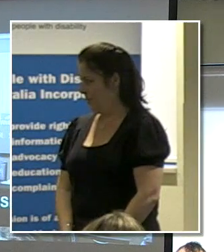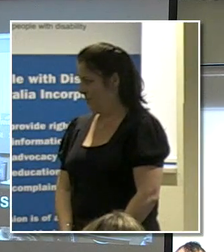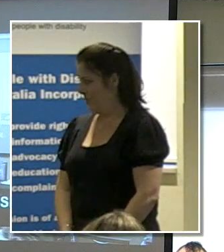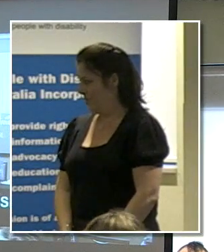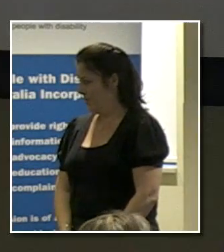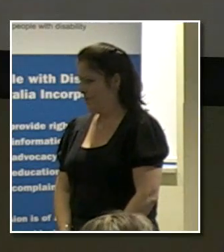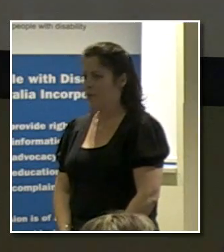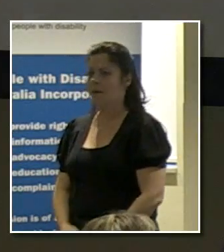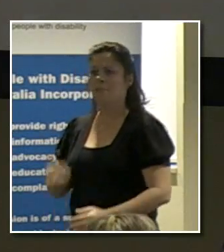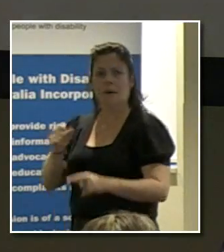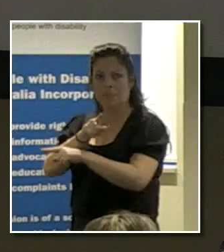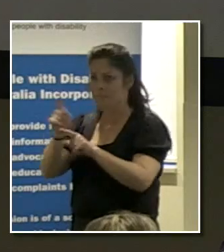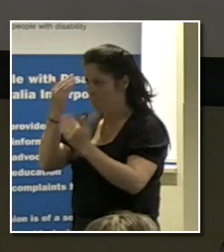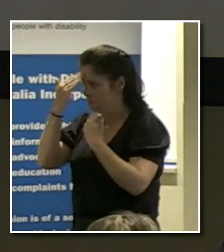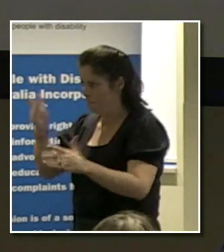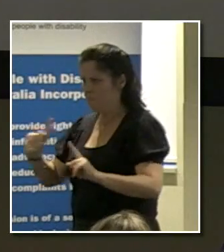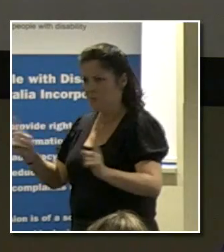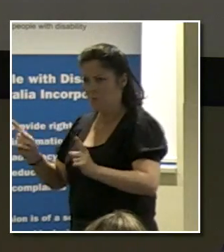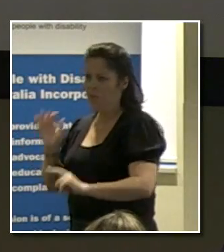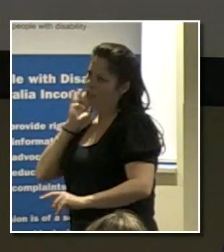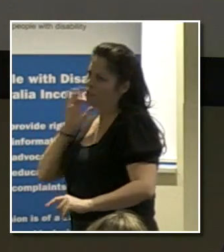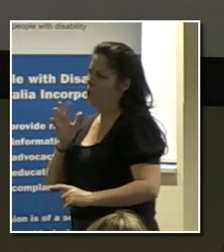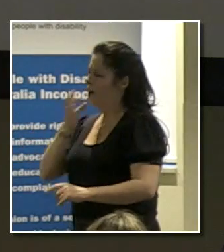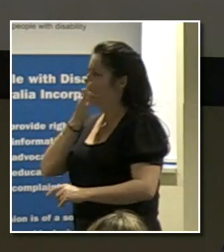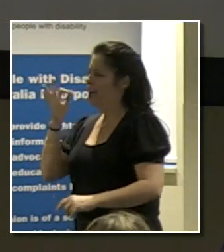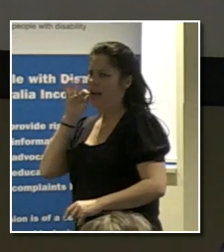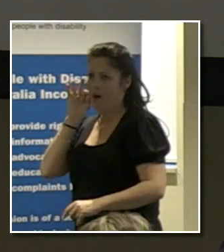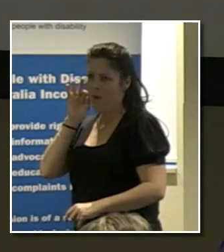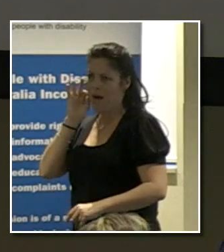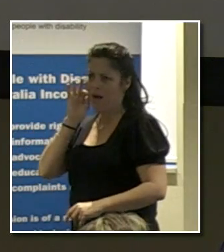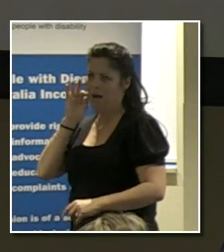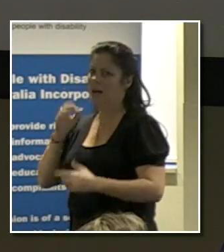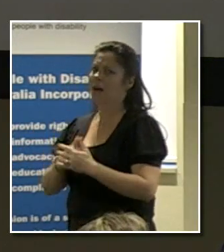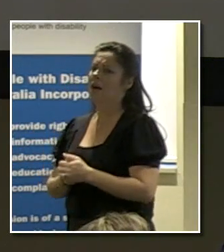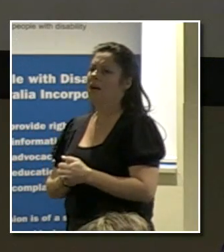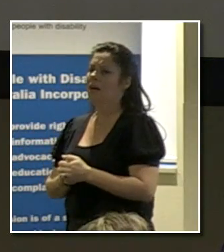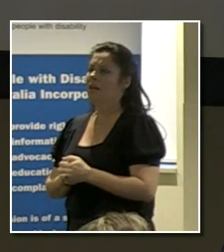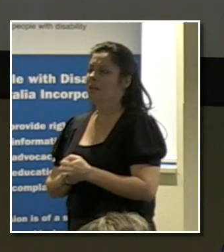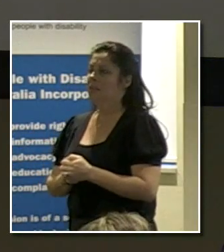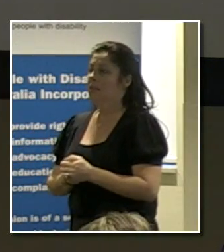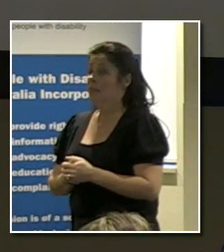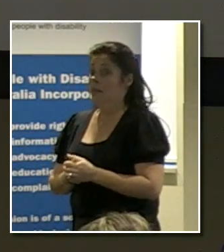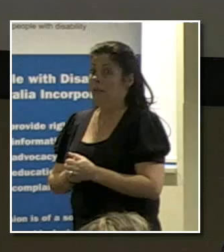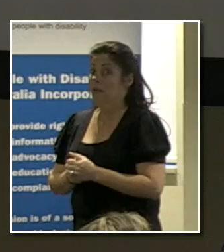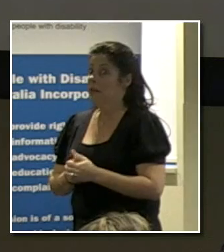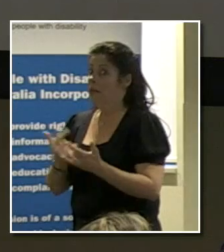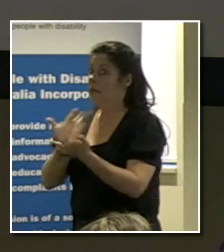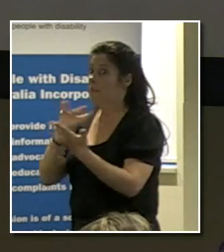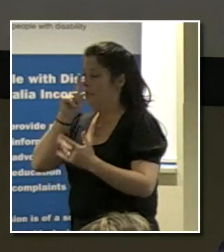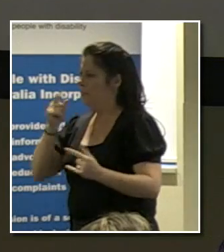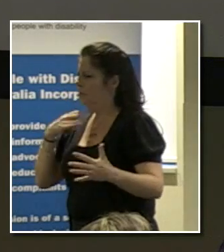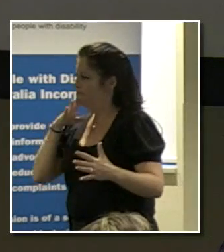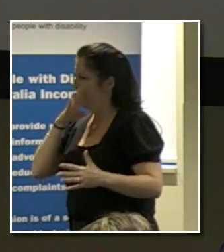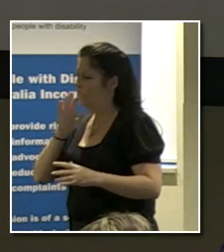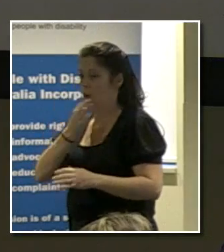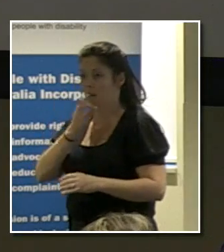Now, for those of you who don't know what this was about, and there probably aren't many people that don't know what White Flower